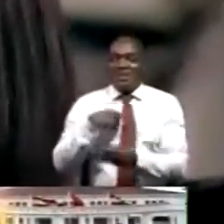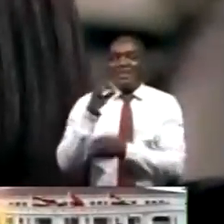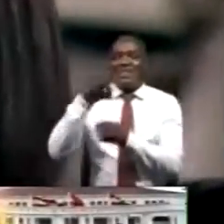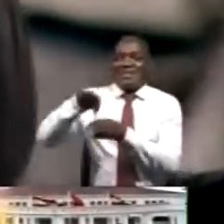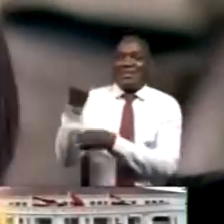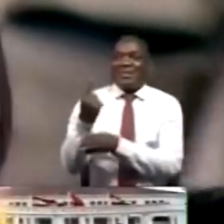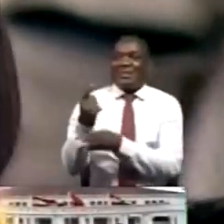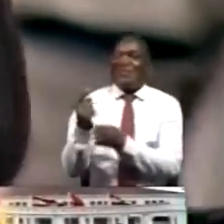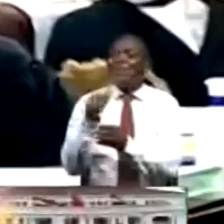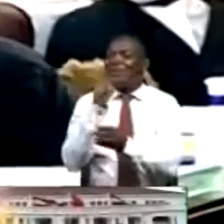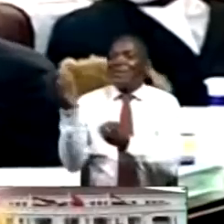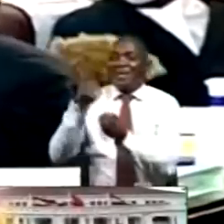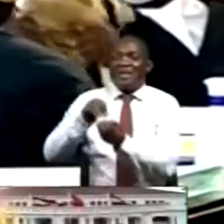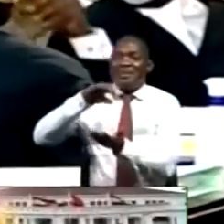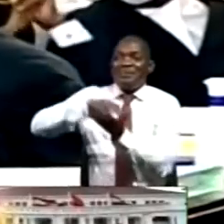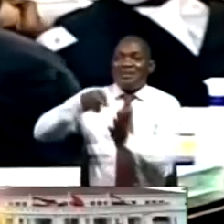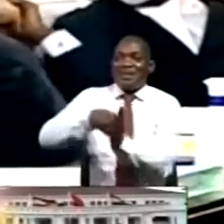Order, order.